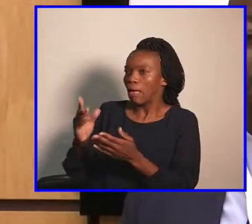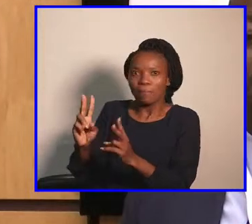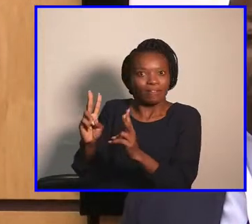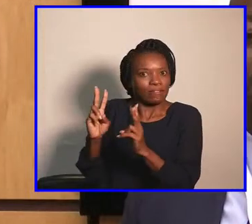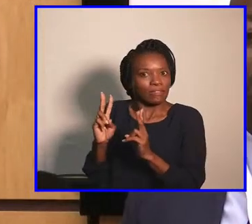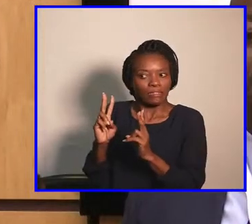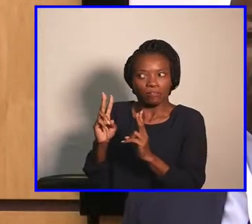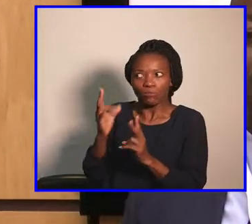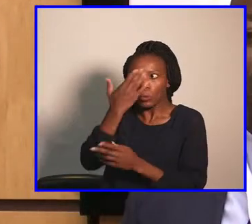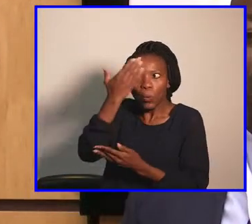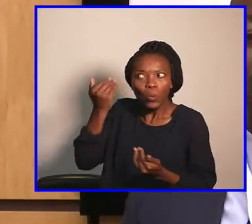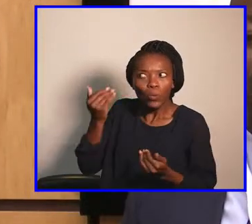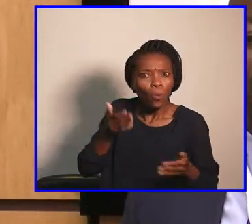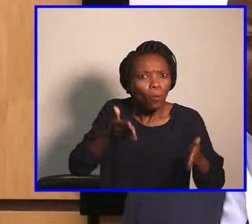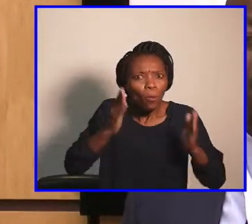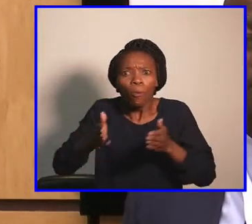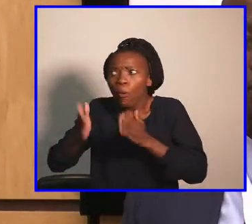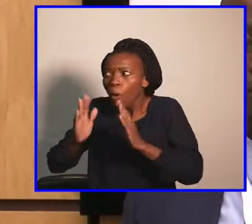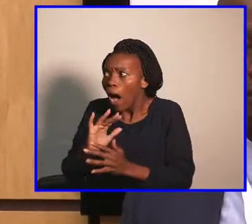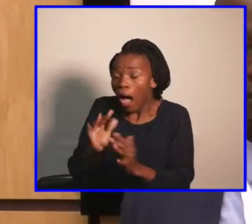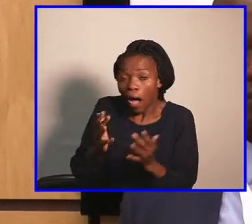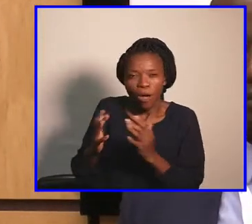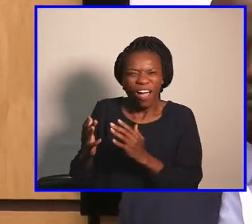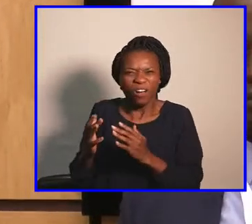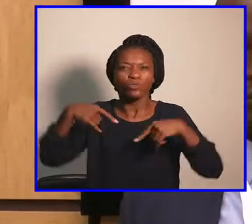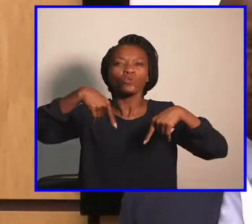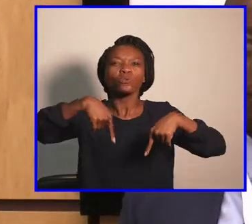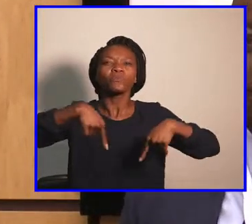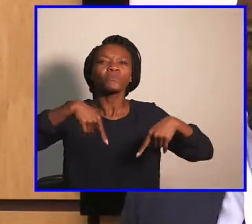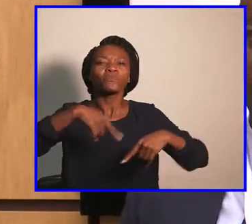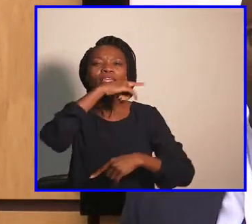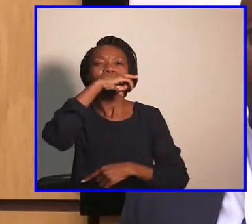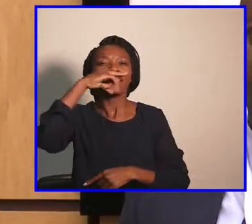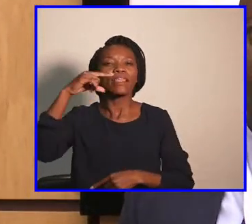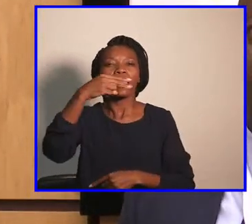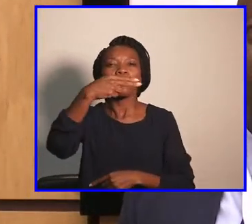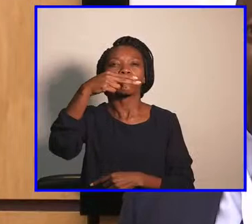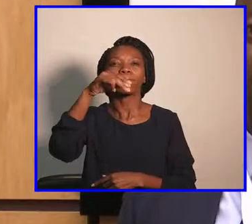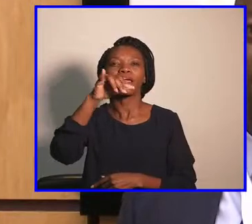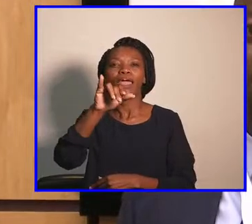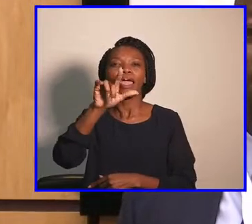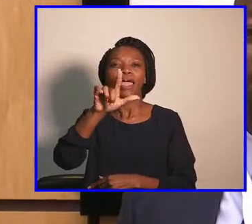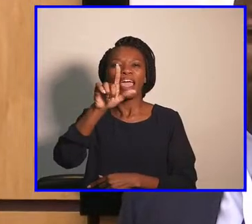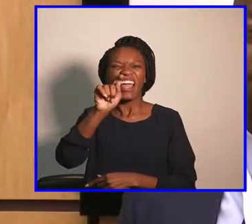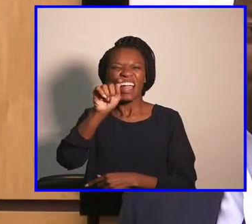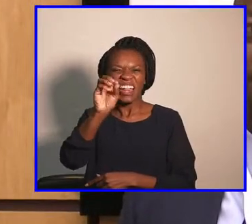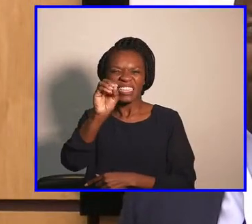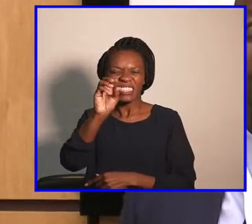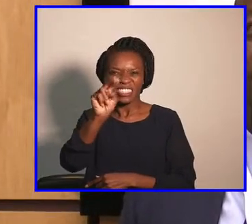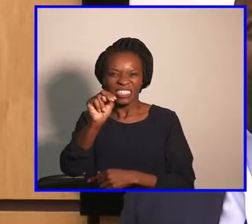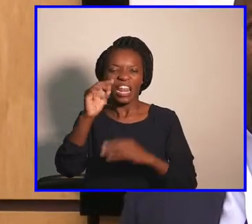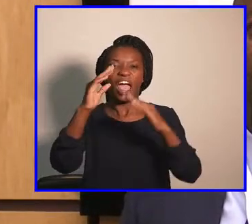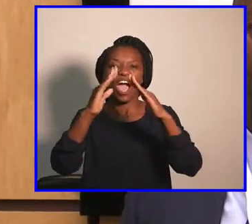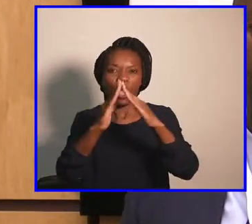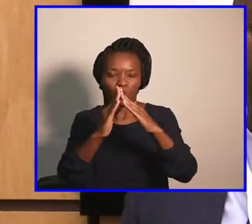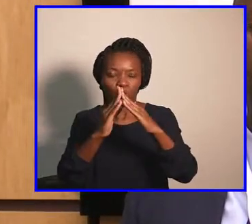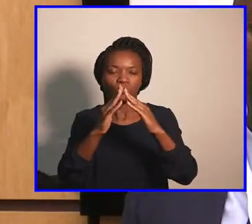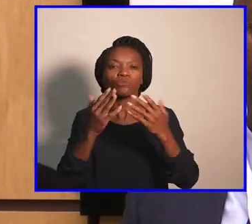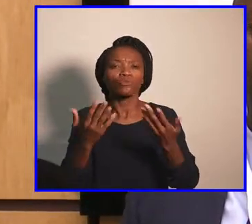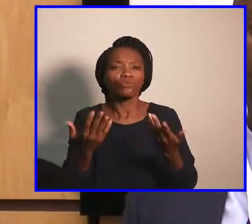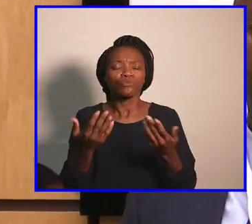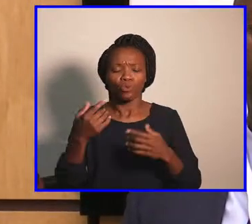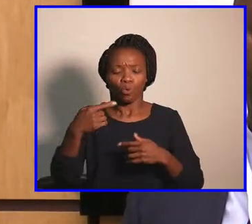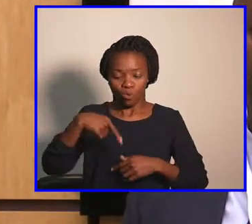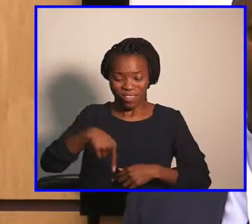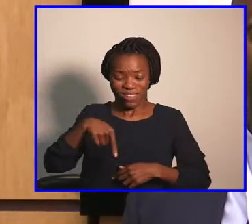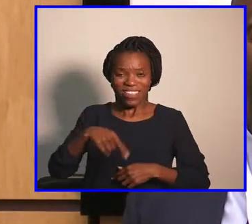building in which we are sitting currently, it's Hilton House, it's Linton building, and we are sitting on the second floor. In